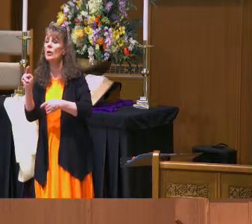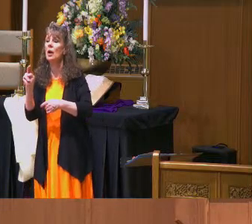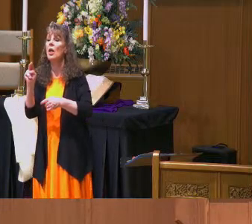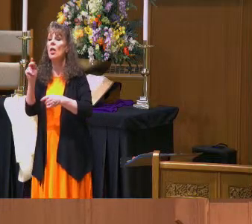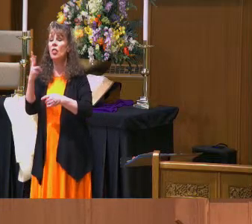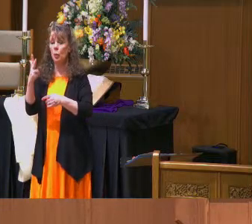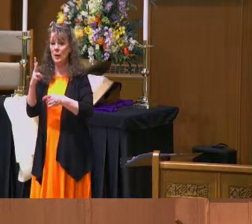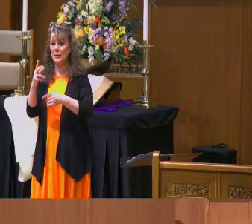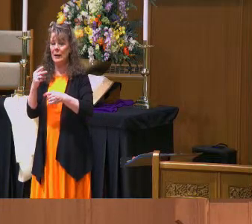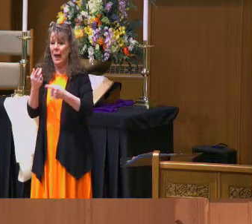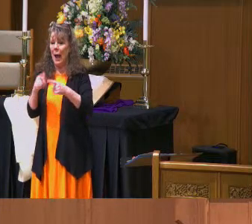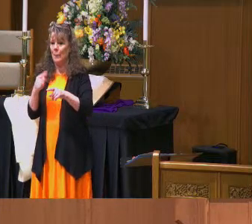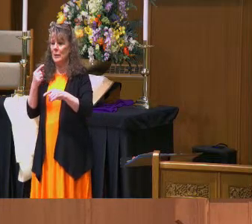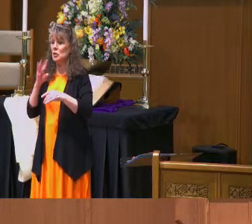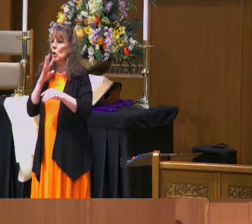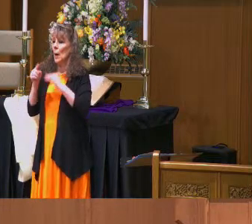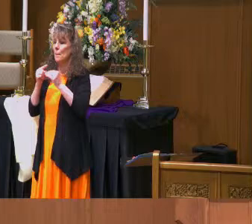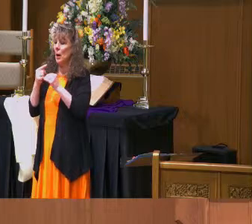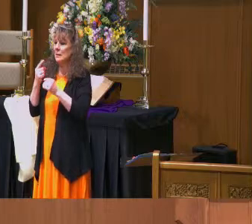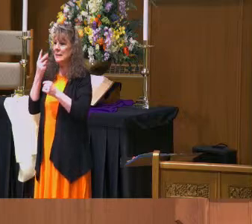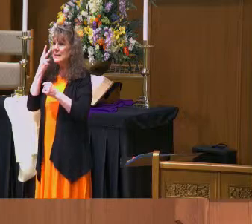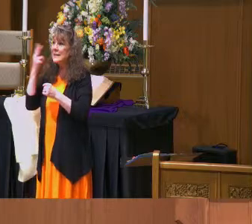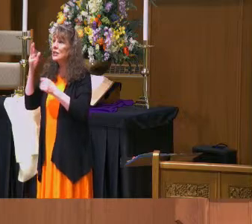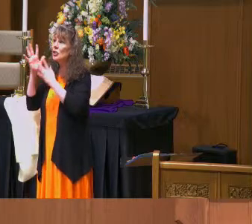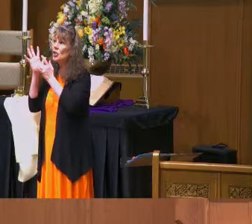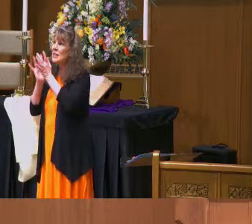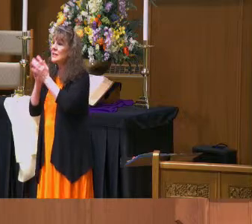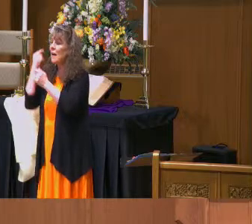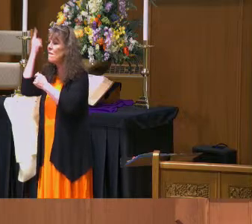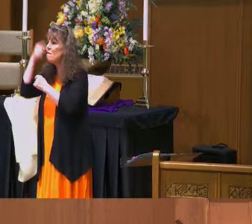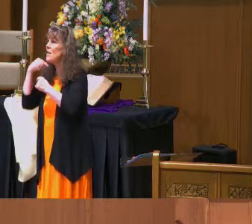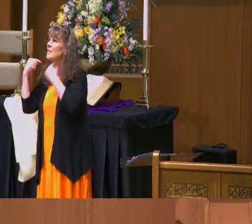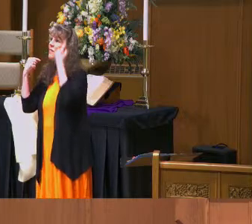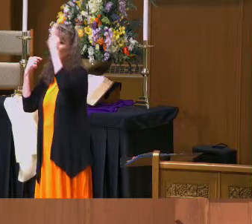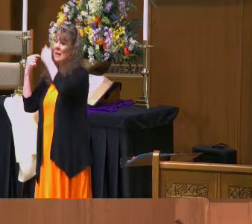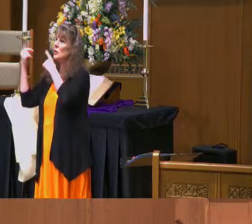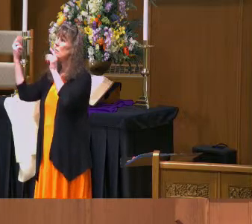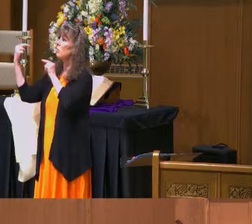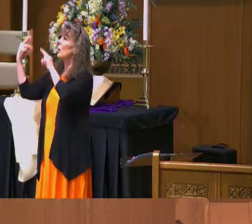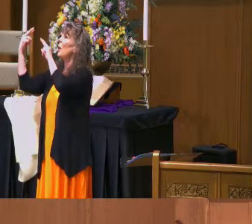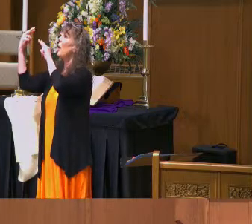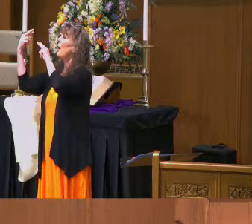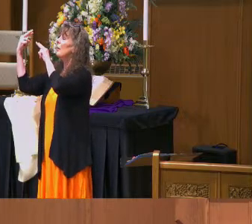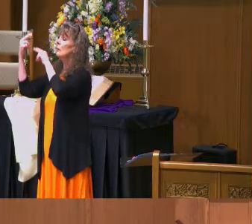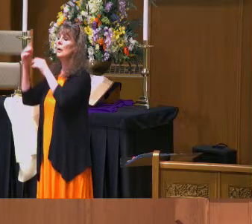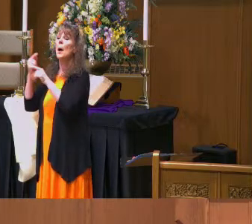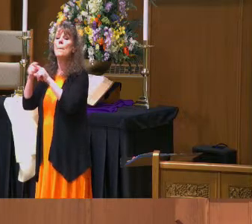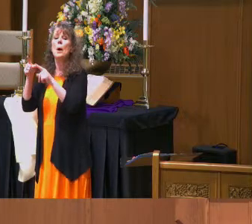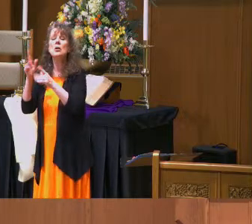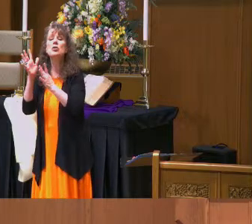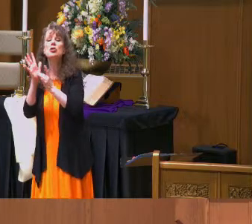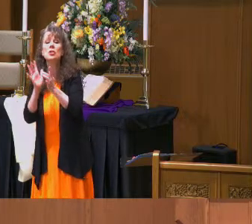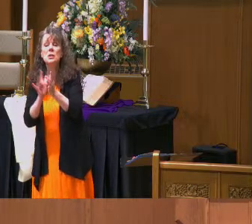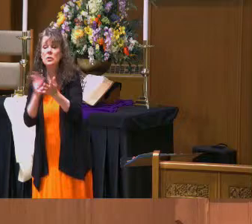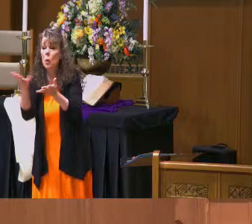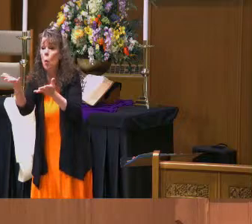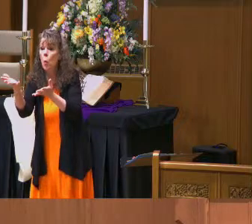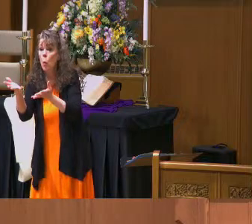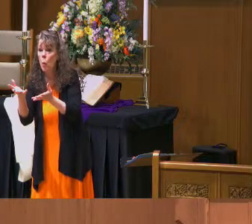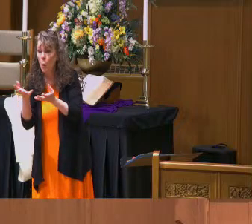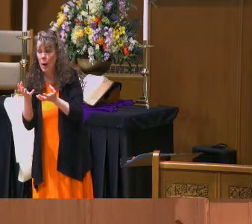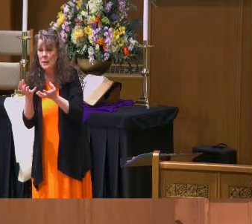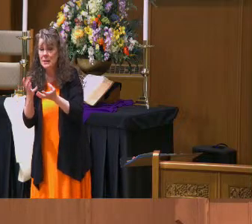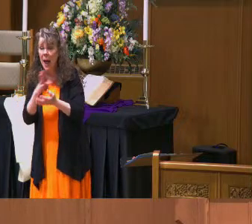seeing Jesus face to face. But according to this passage, Jesus not only wants, but